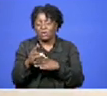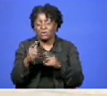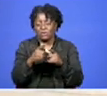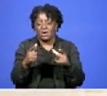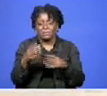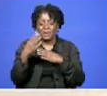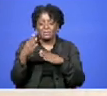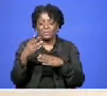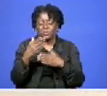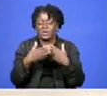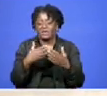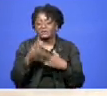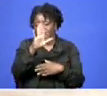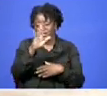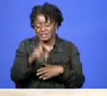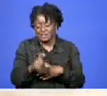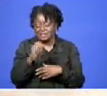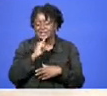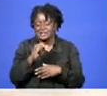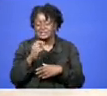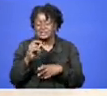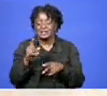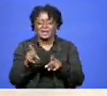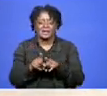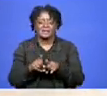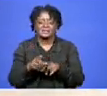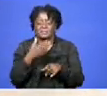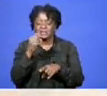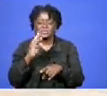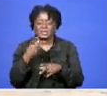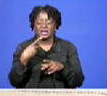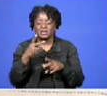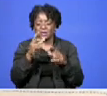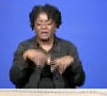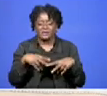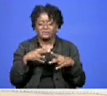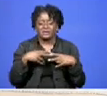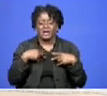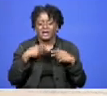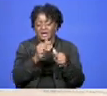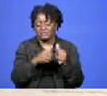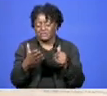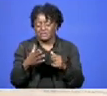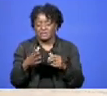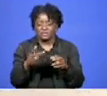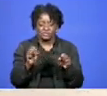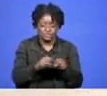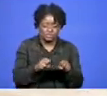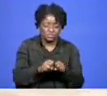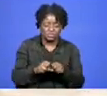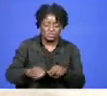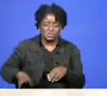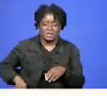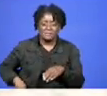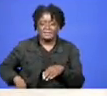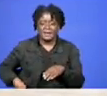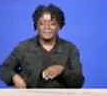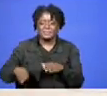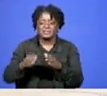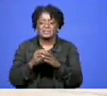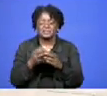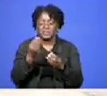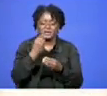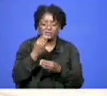we can, we're trying to meet. A whole lot of items. You have everything here from shoes, Pampers. What other supplies you have here? We've got